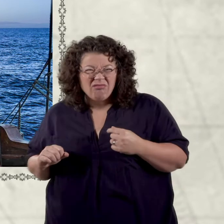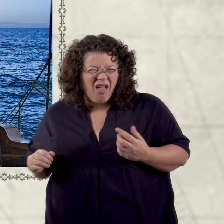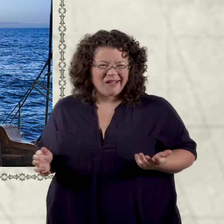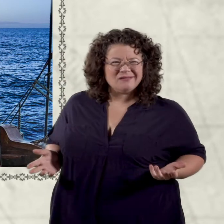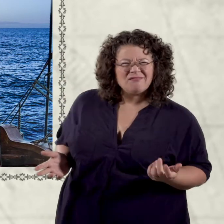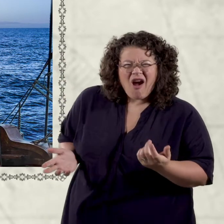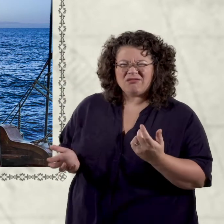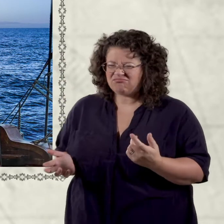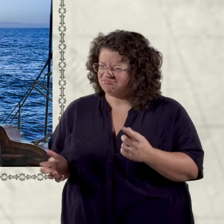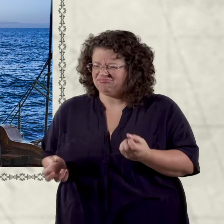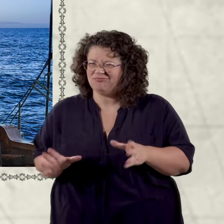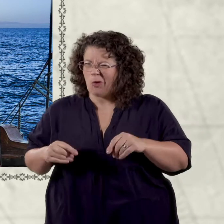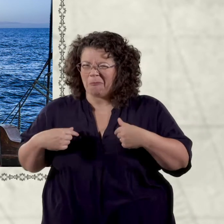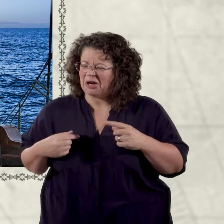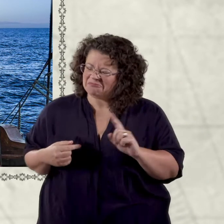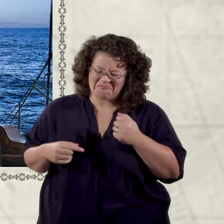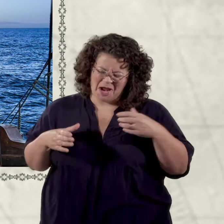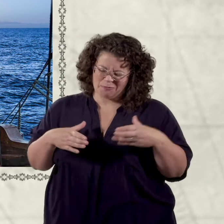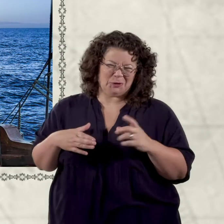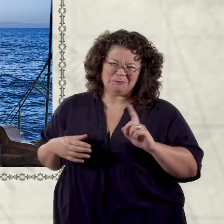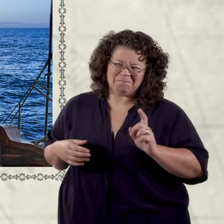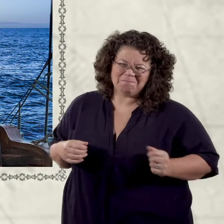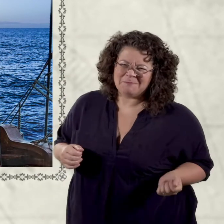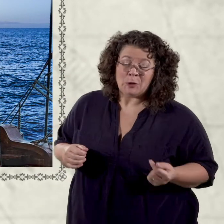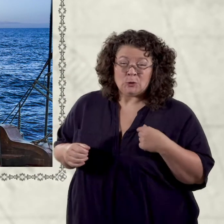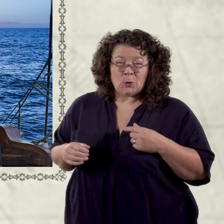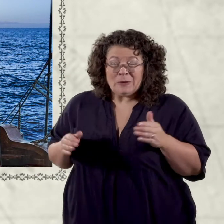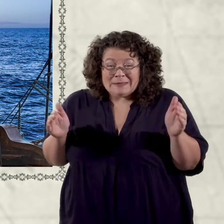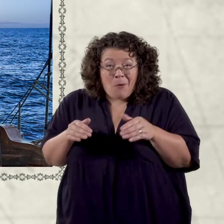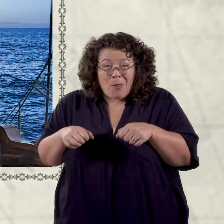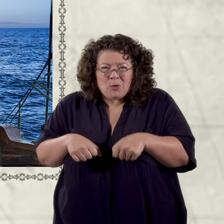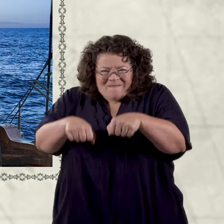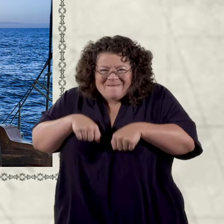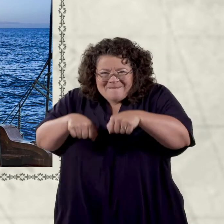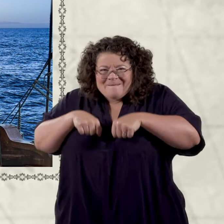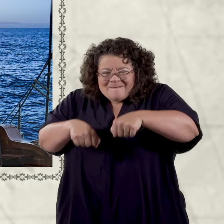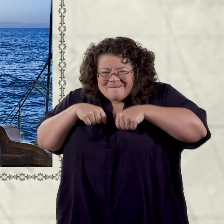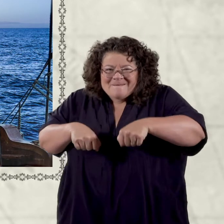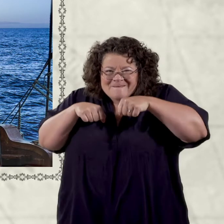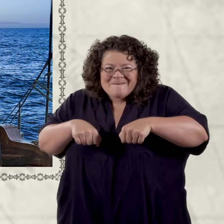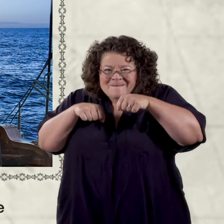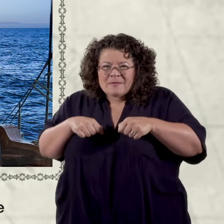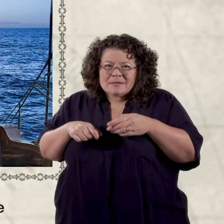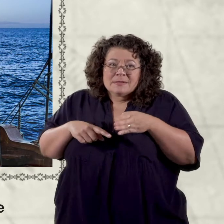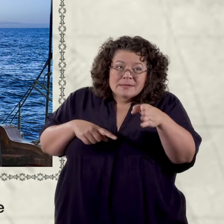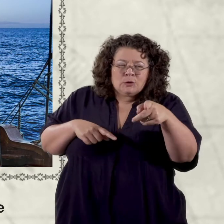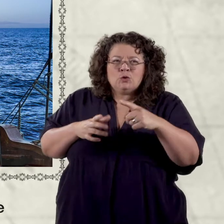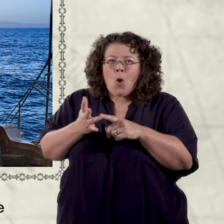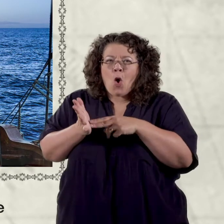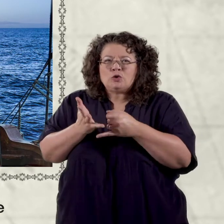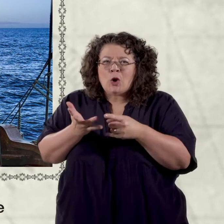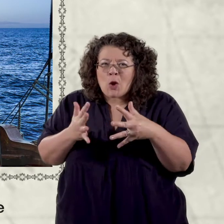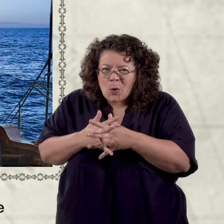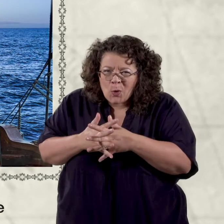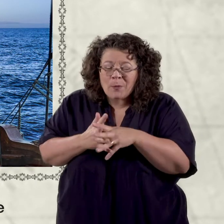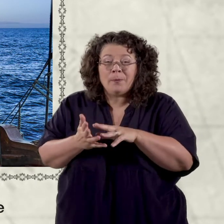me and my crew. So, we got into little boats and we rowed towards the Onslow. When we got there, we